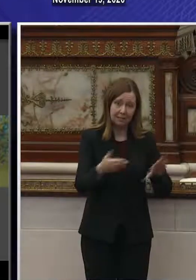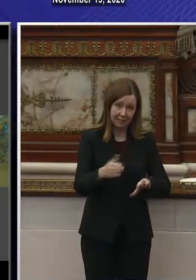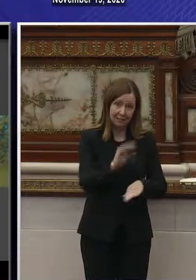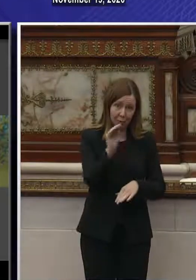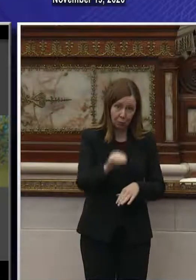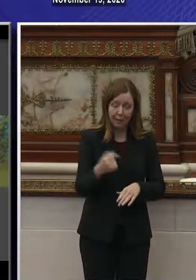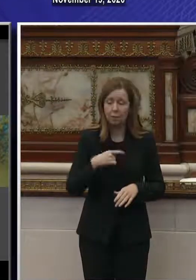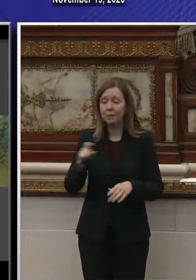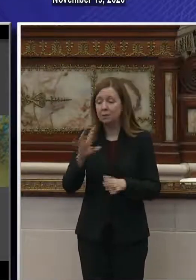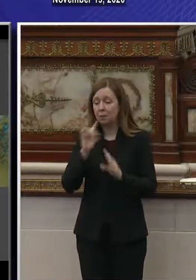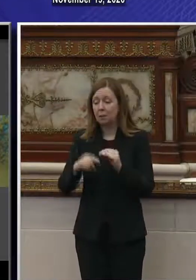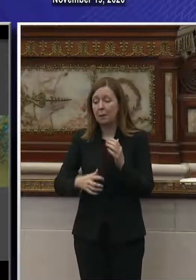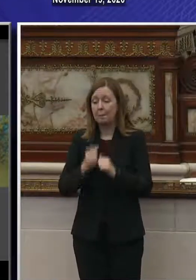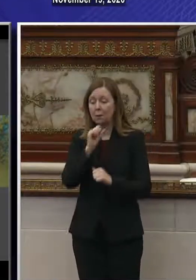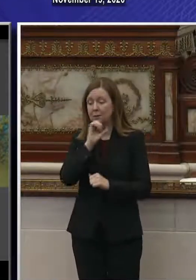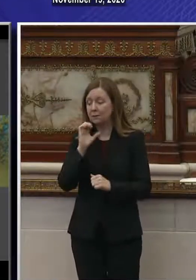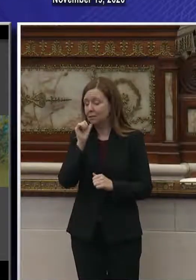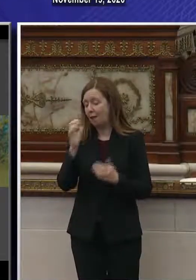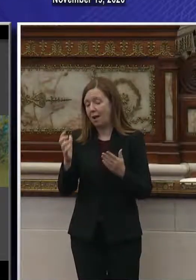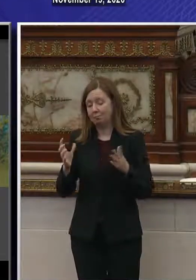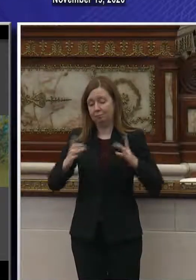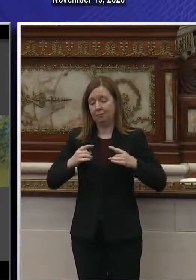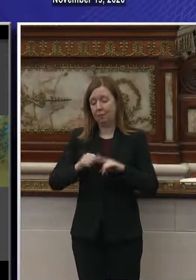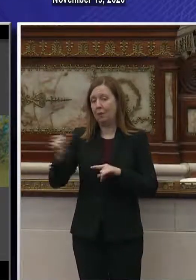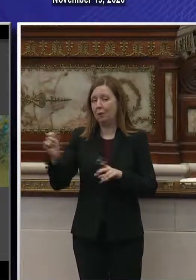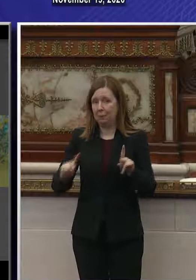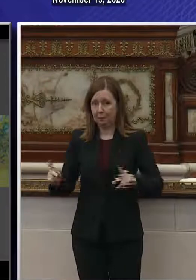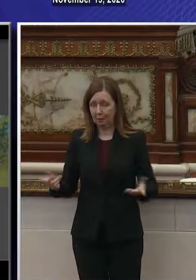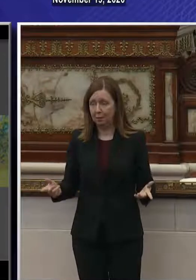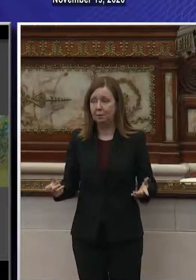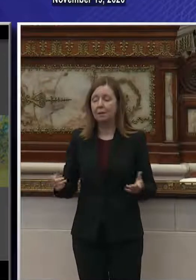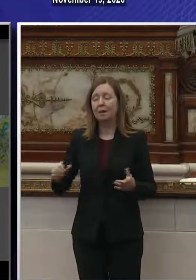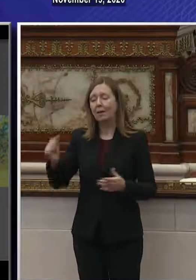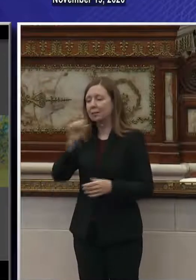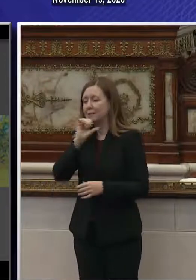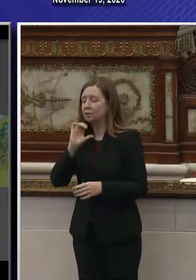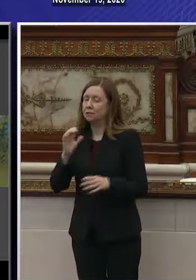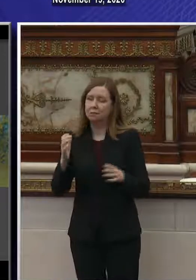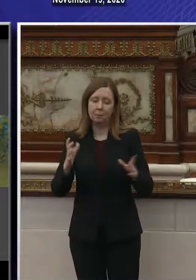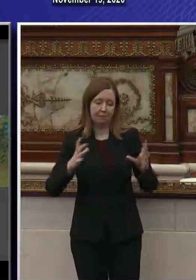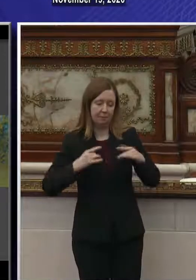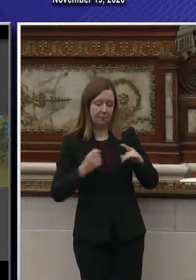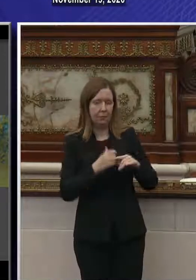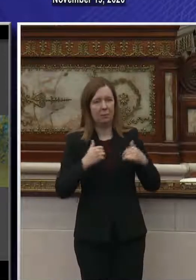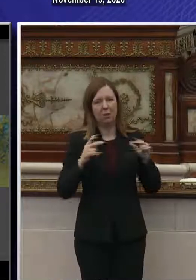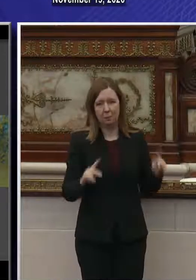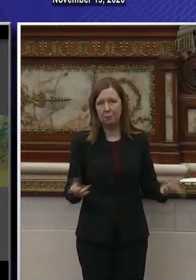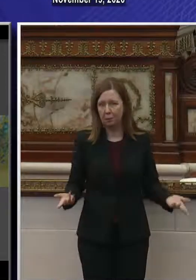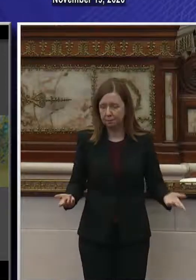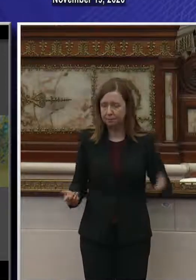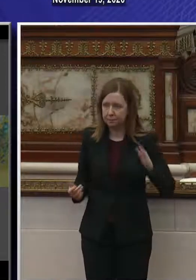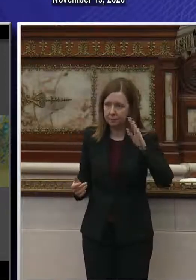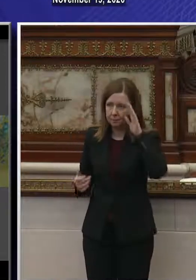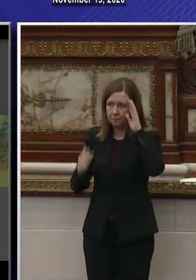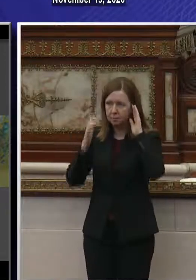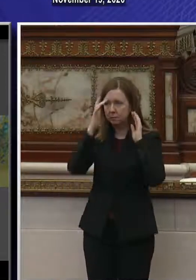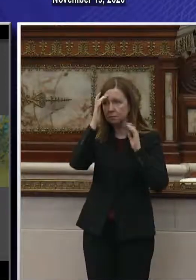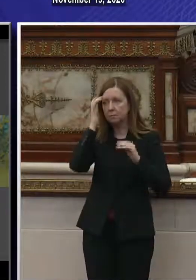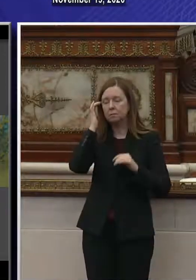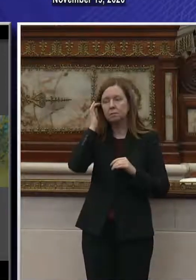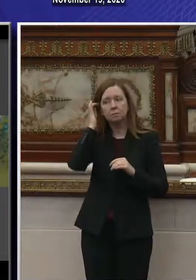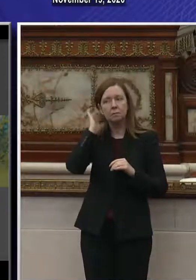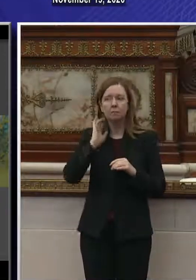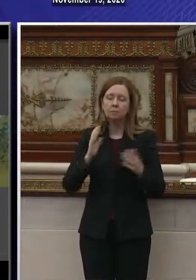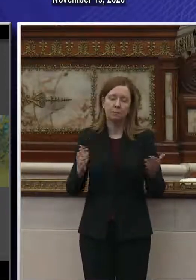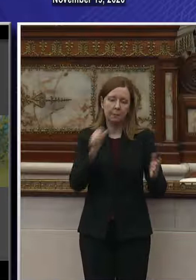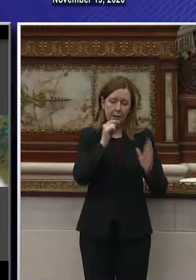talking about the fact that most seniors aren't getting it from other seniors. They could be getting it from younger people who are either not COVID, so showing